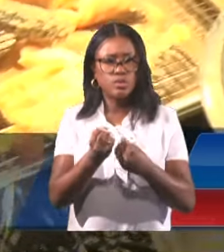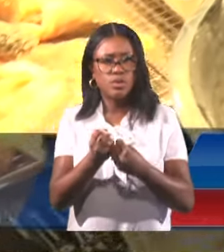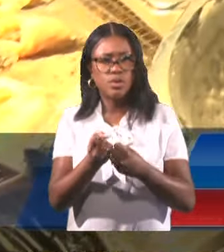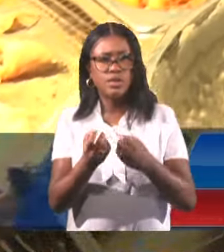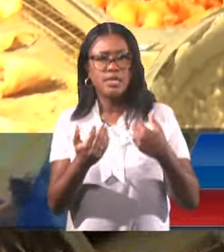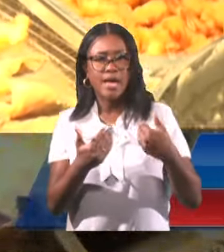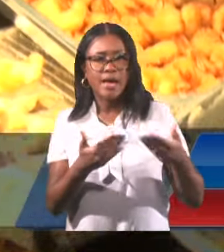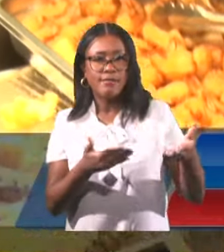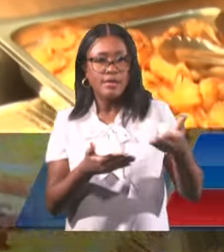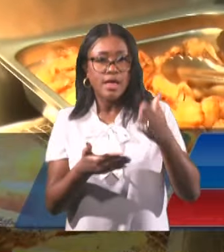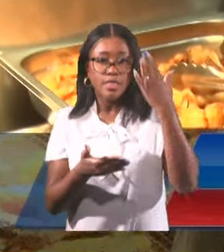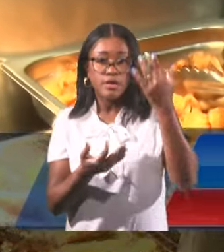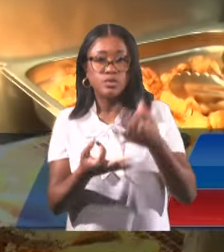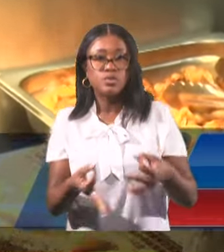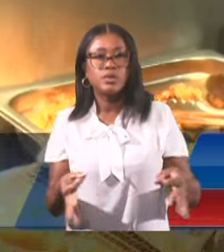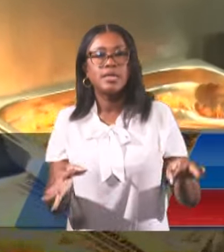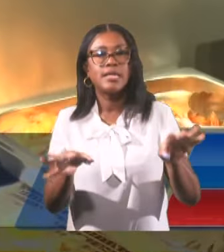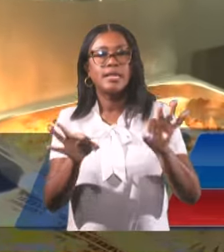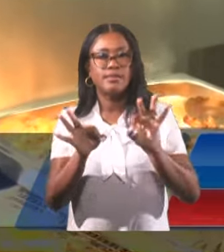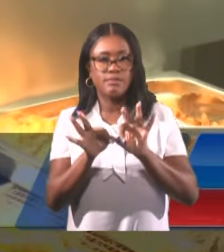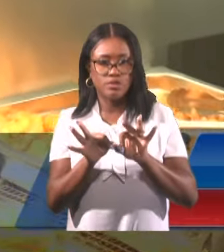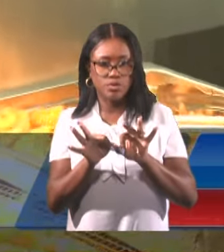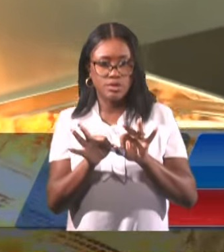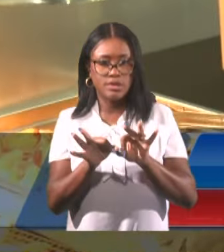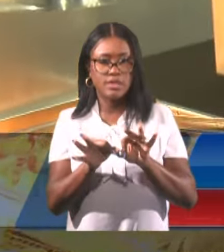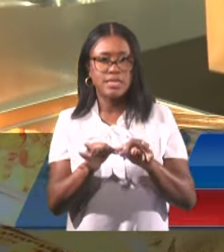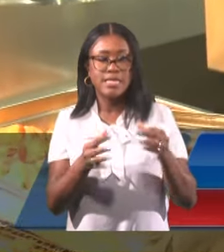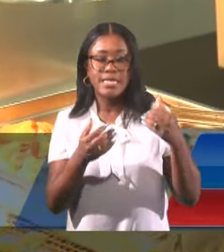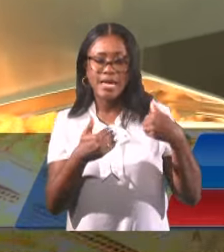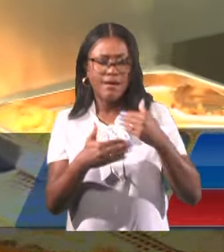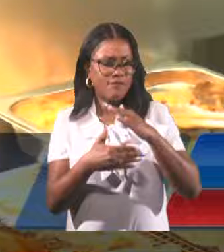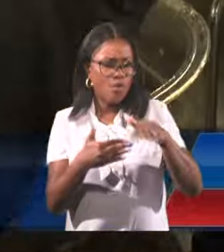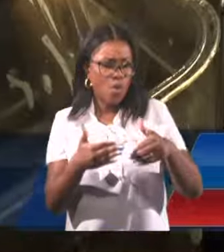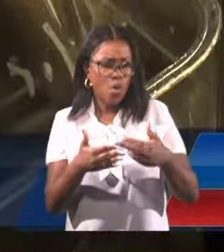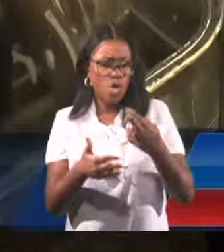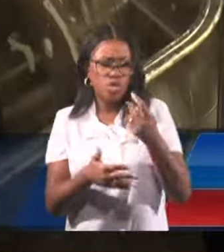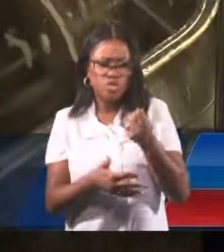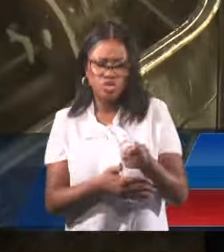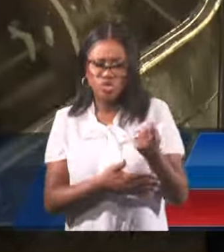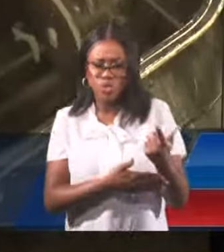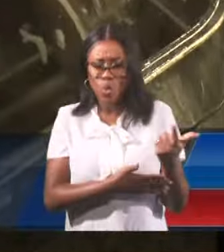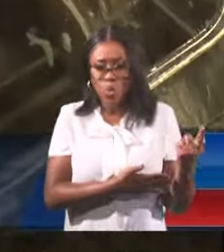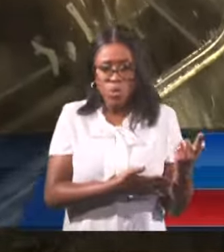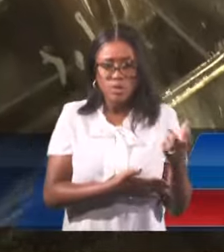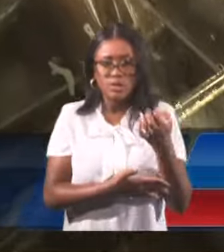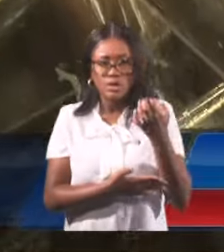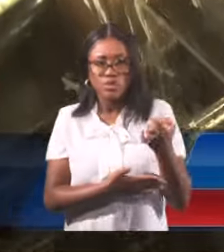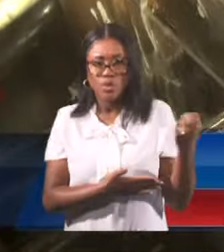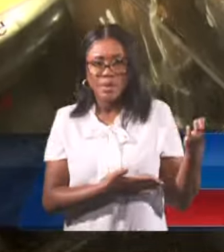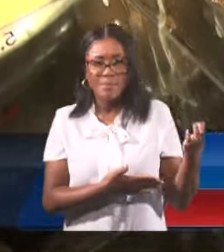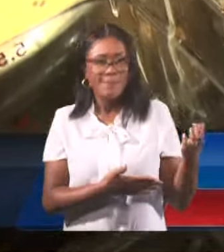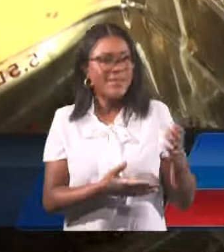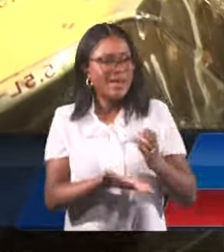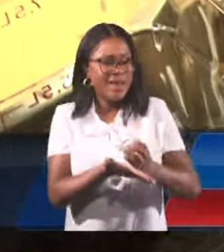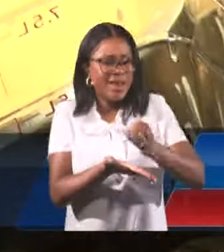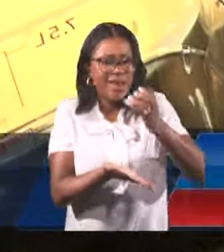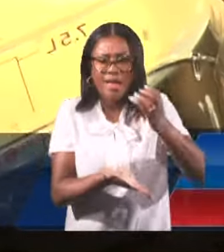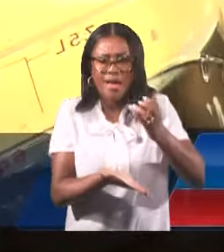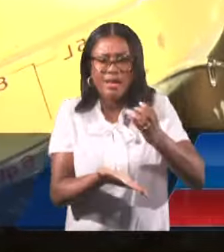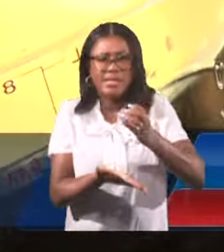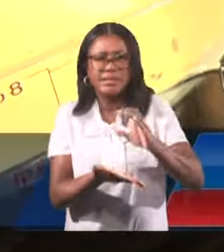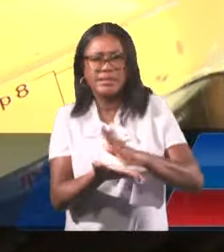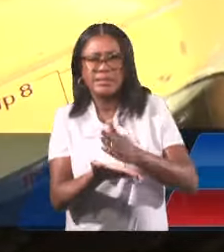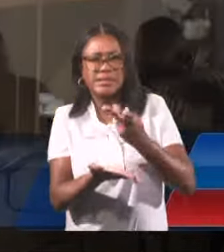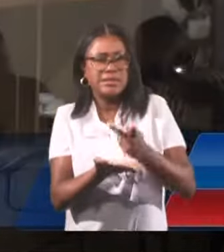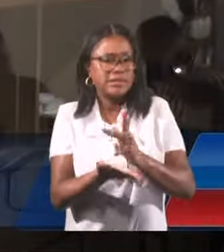have, which is why it's so important to us that we've provided every single thing for them. We have every knife, every cutting board, every glass, and every top-tier piece